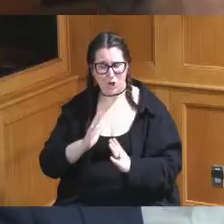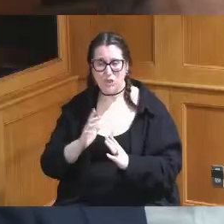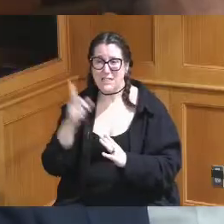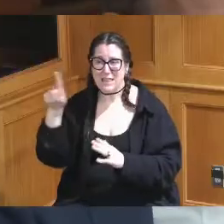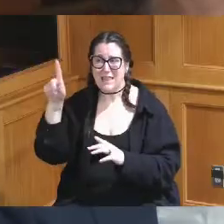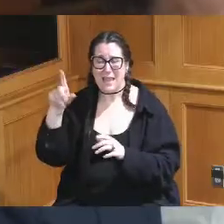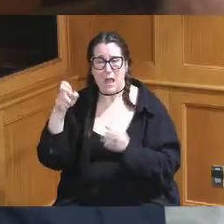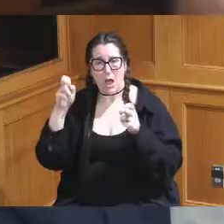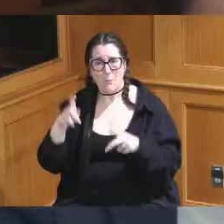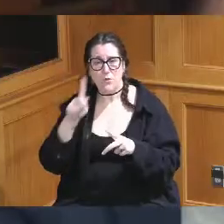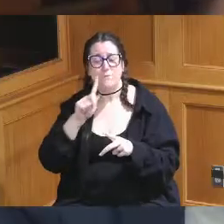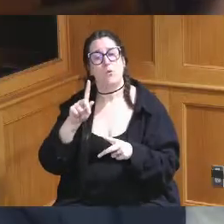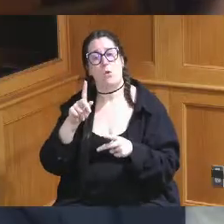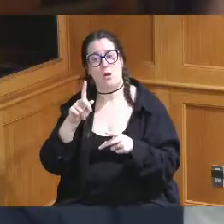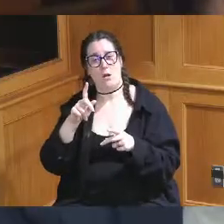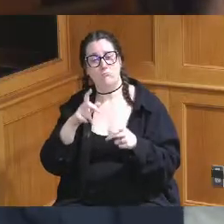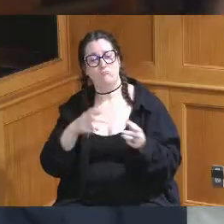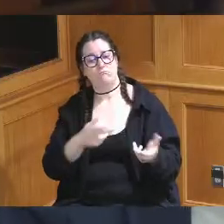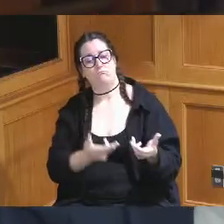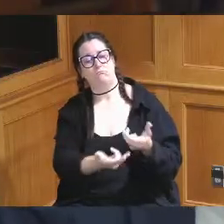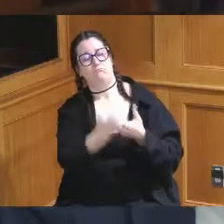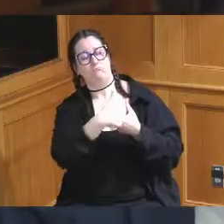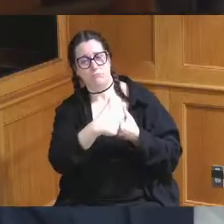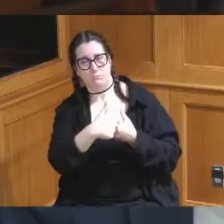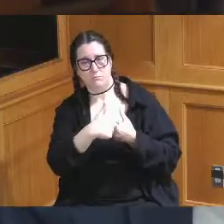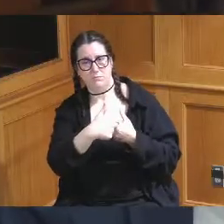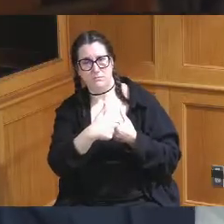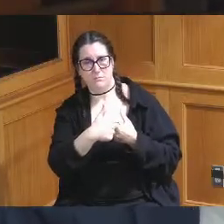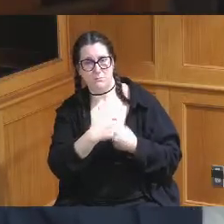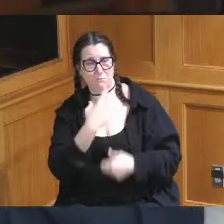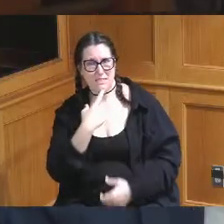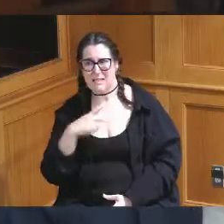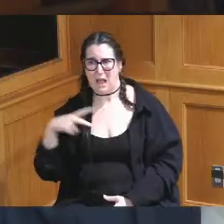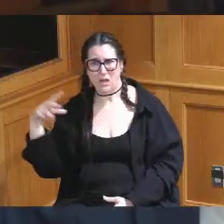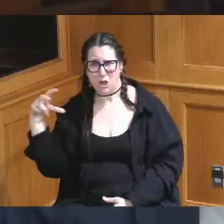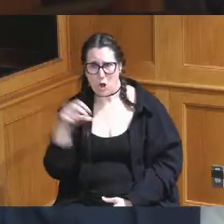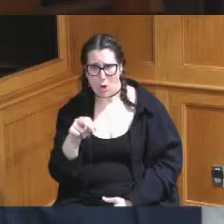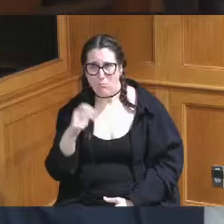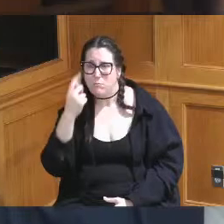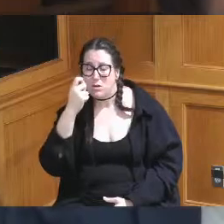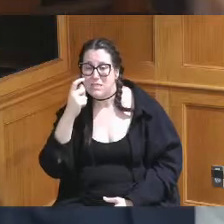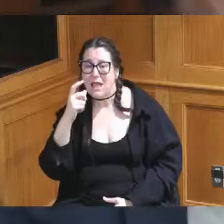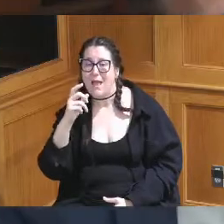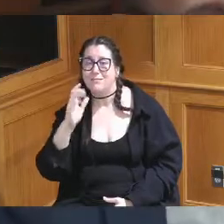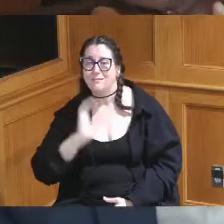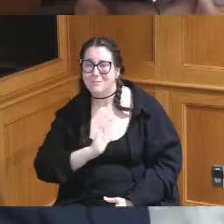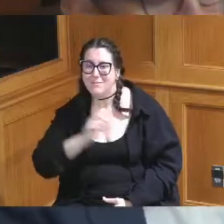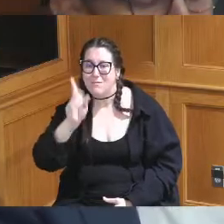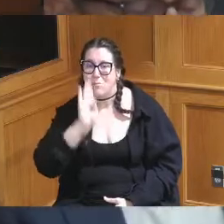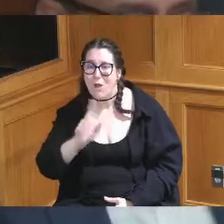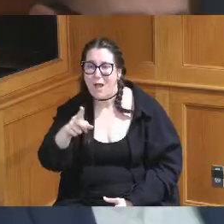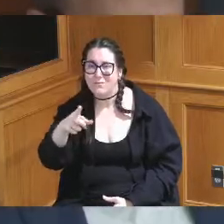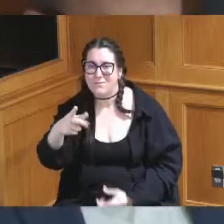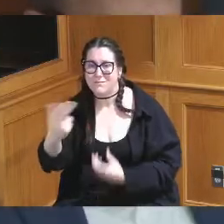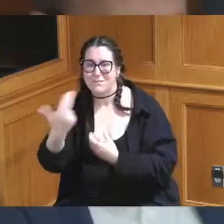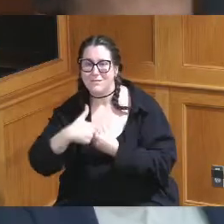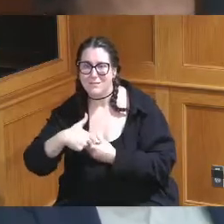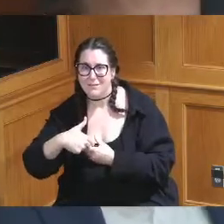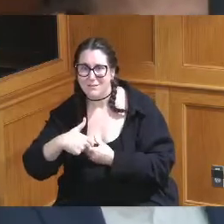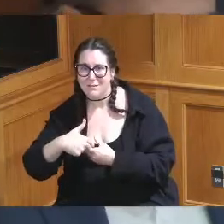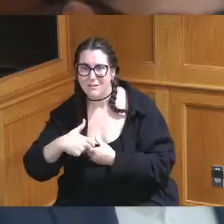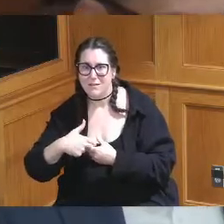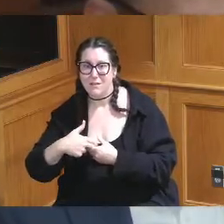Bengals. They said no, but the Browns were written in. The governor had a chance